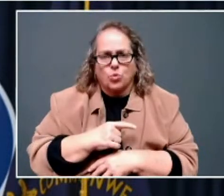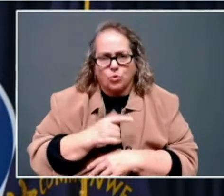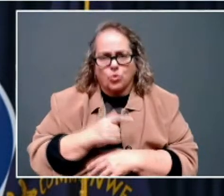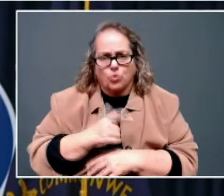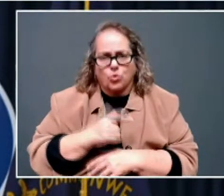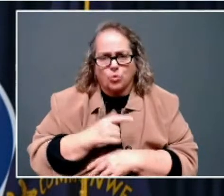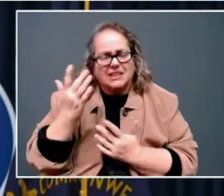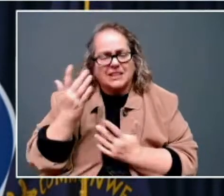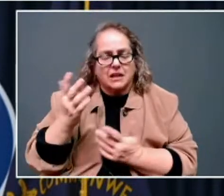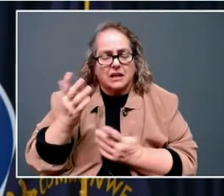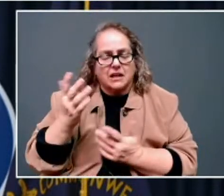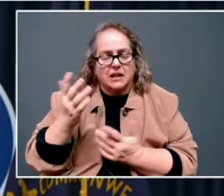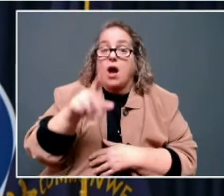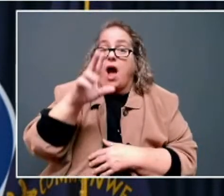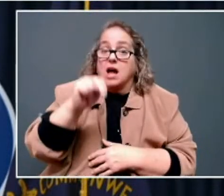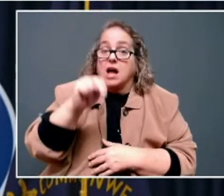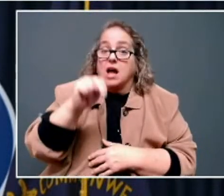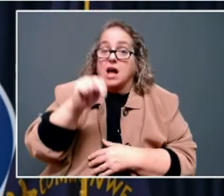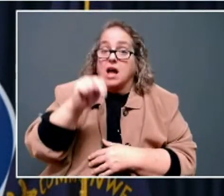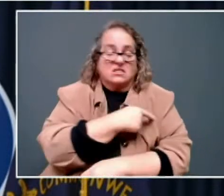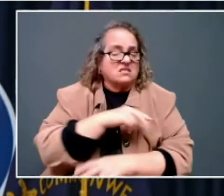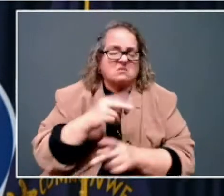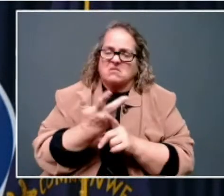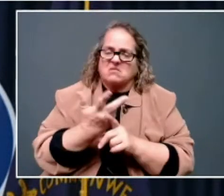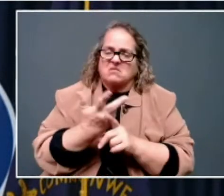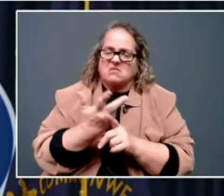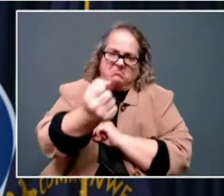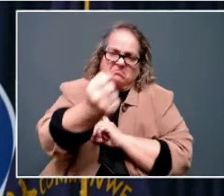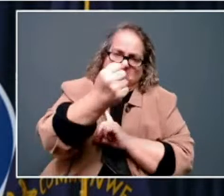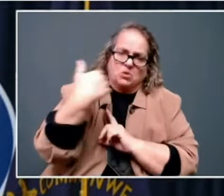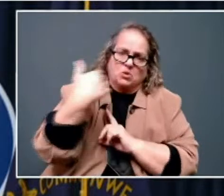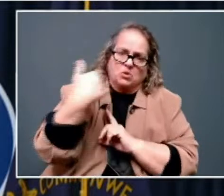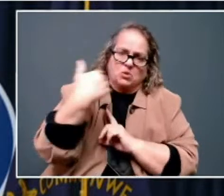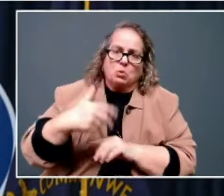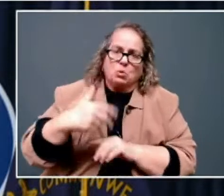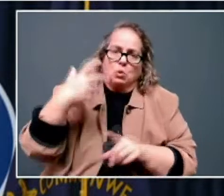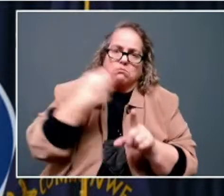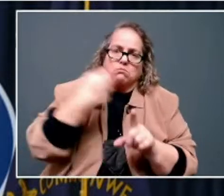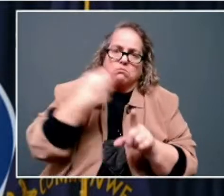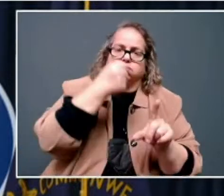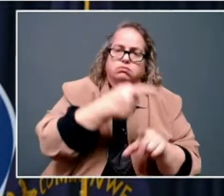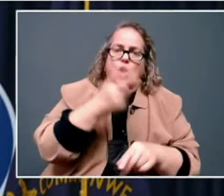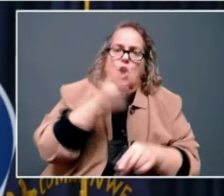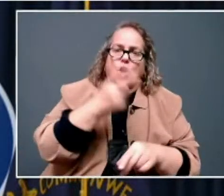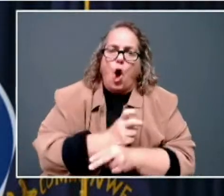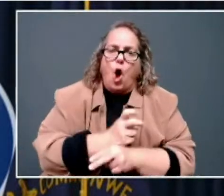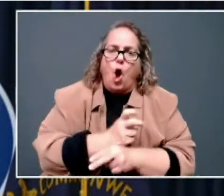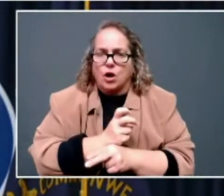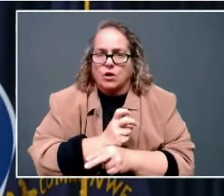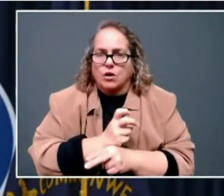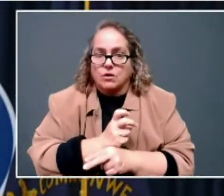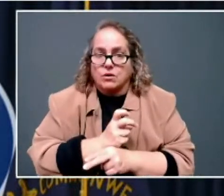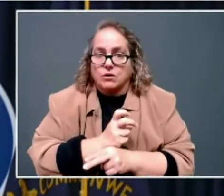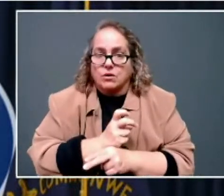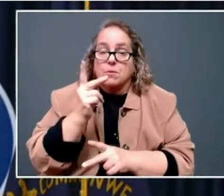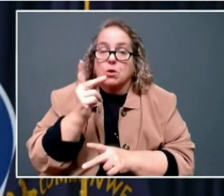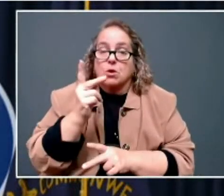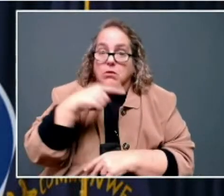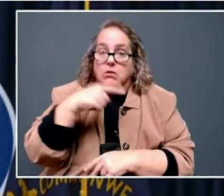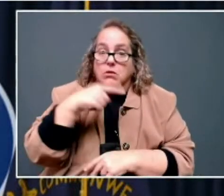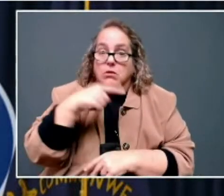many people, this is hitting you like a freight train. And the vast majority of those ending up in the hospital